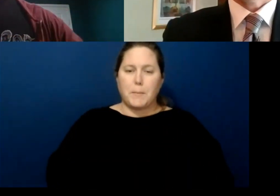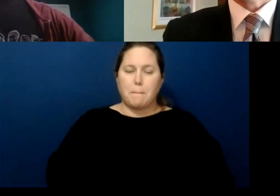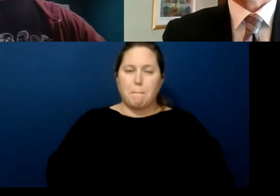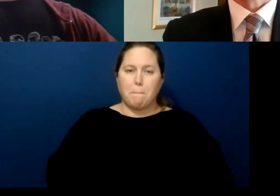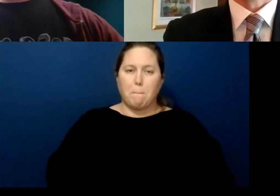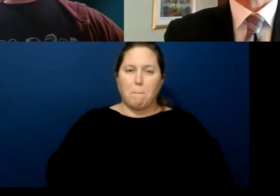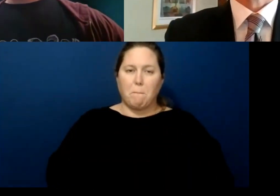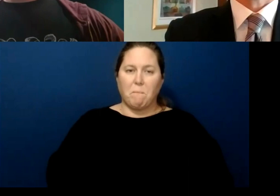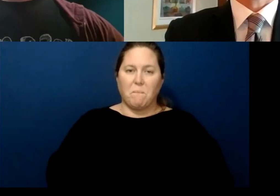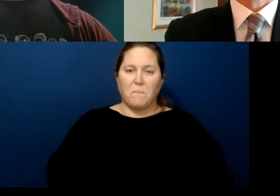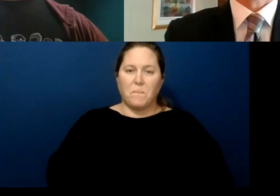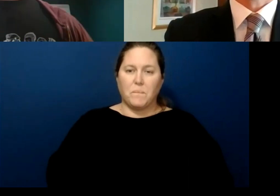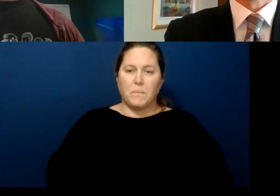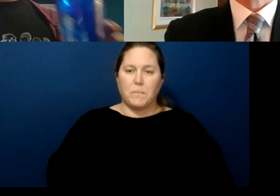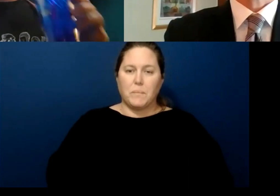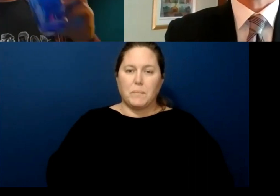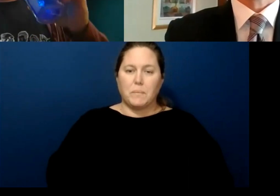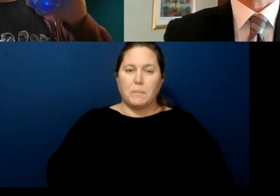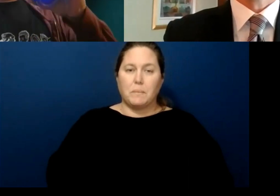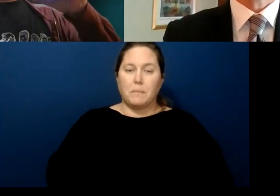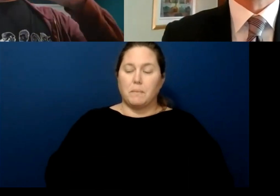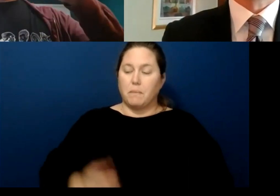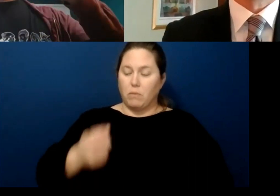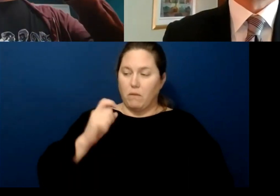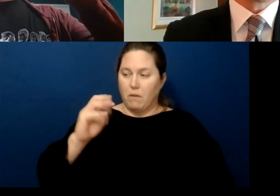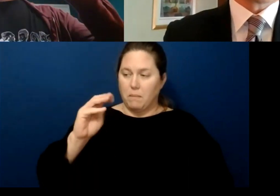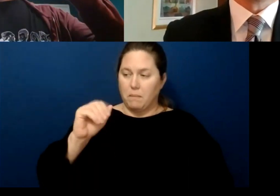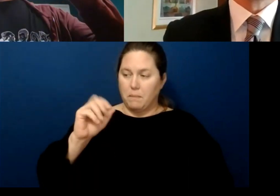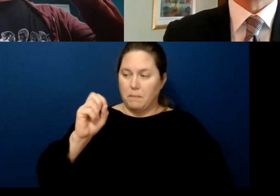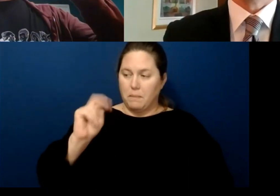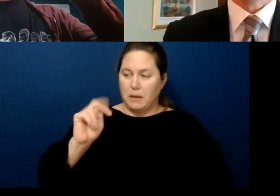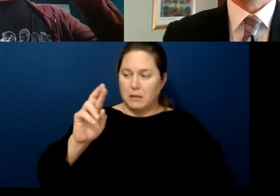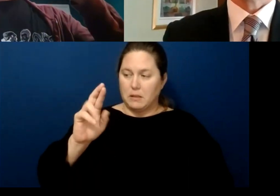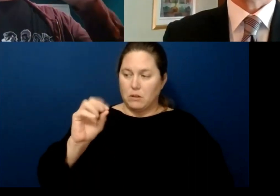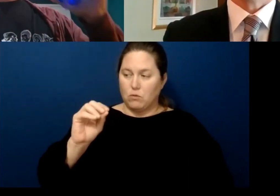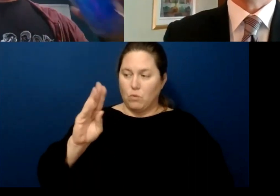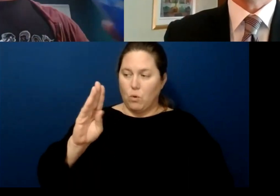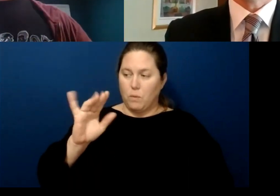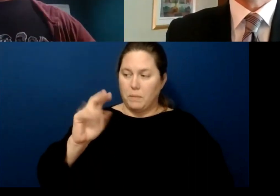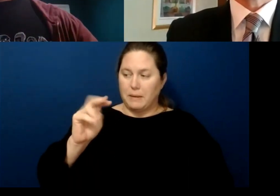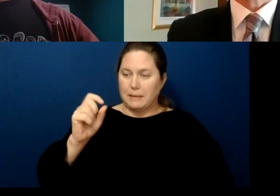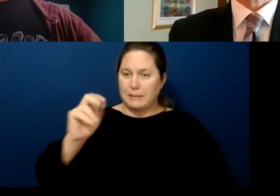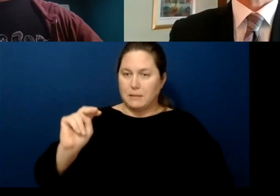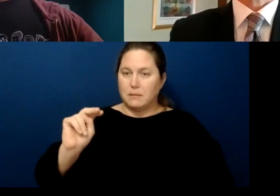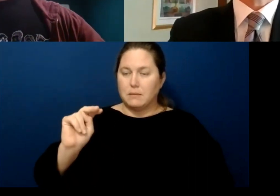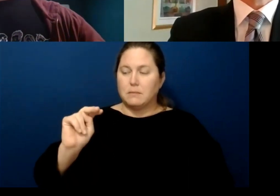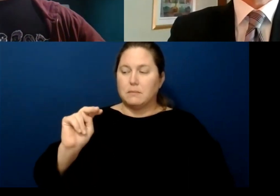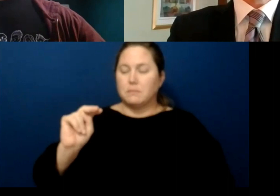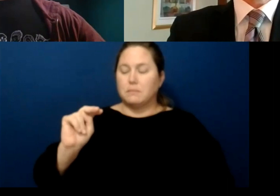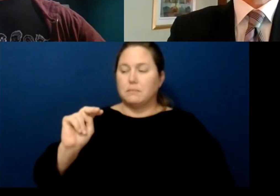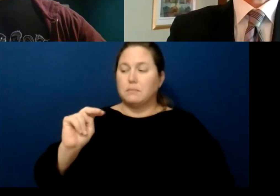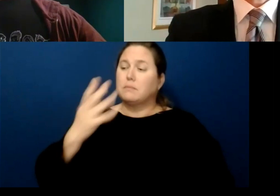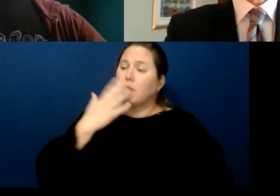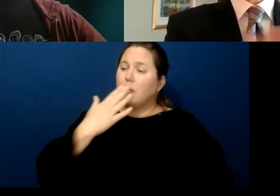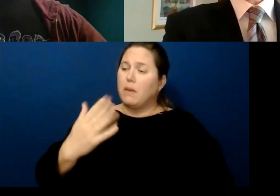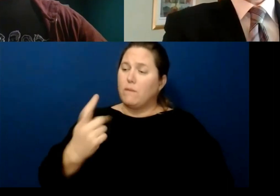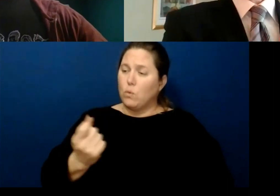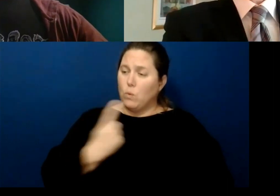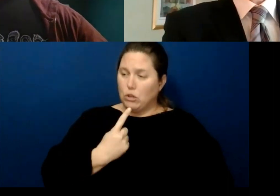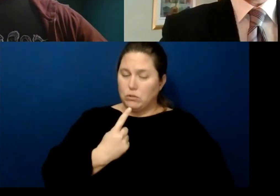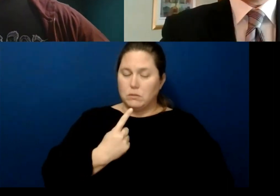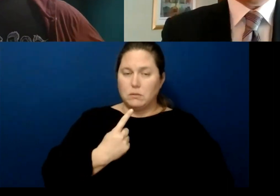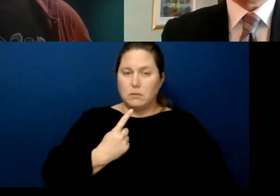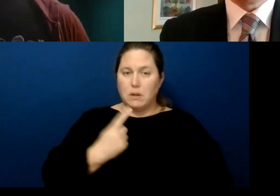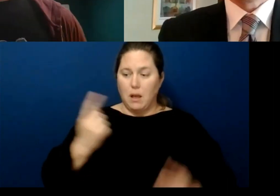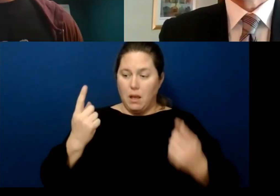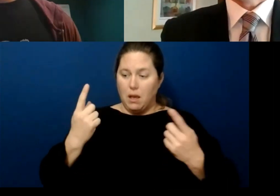again flows into this next question. It's from Mason Robeson Early College. Thank you, Mason, for your question. And this came up in our